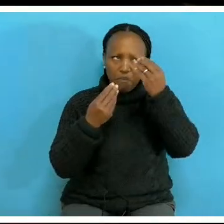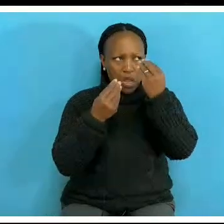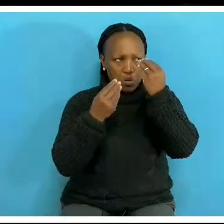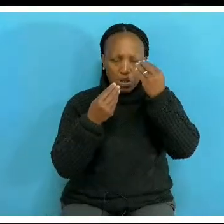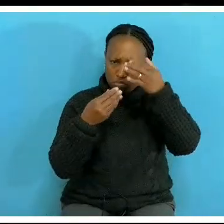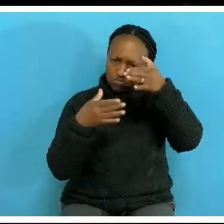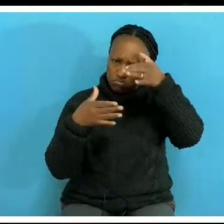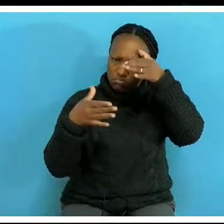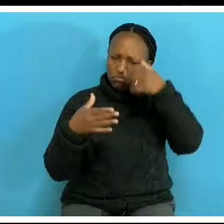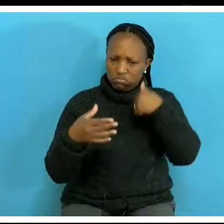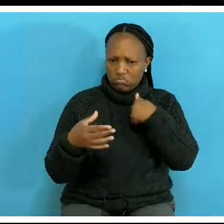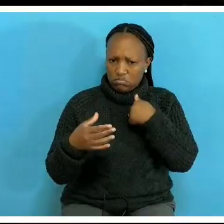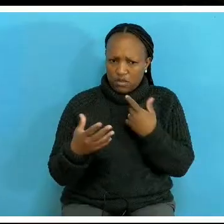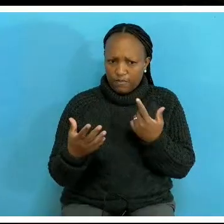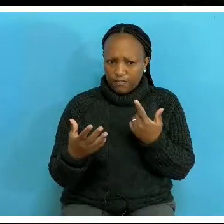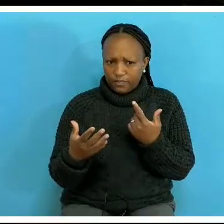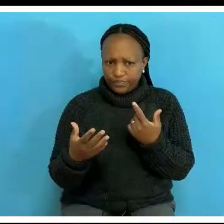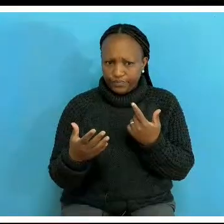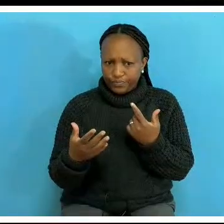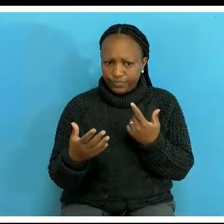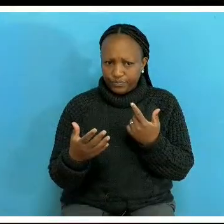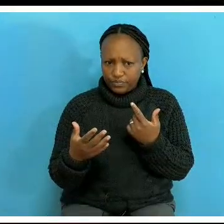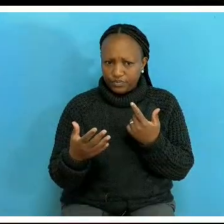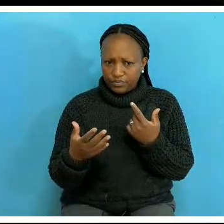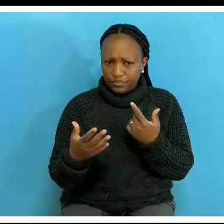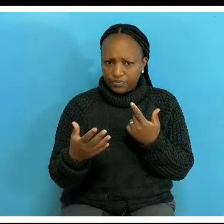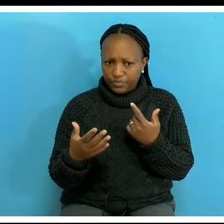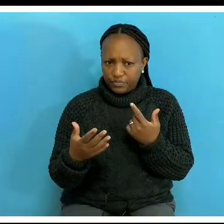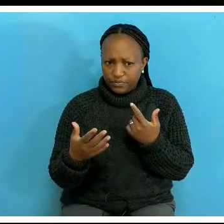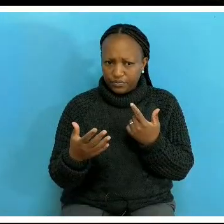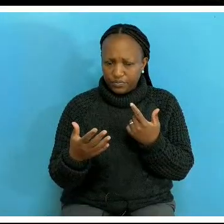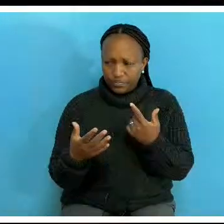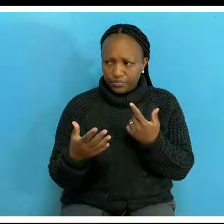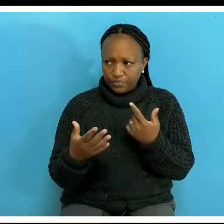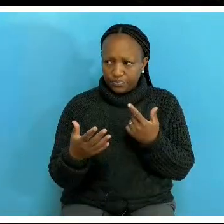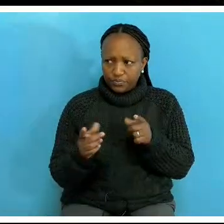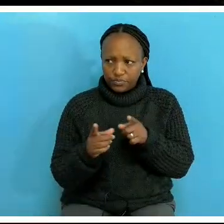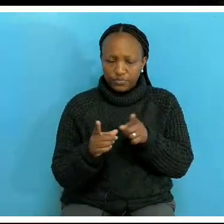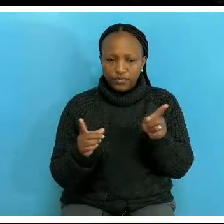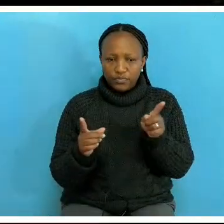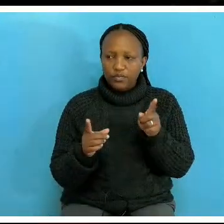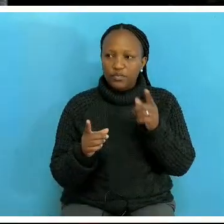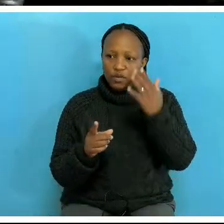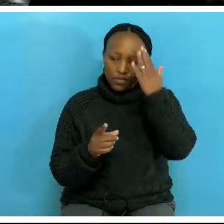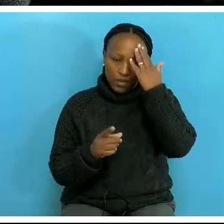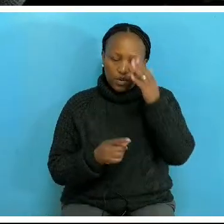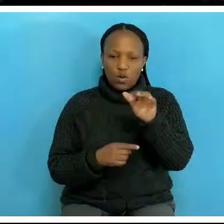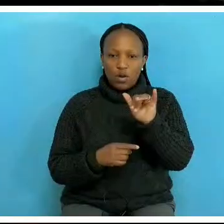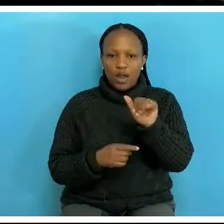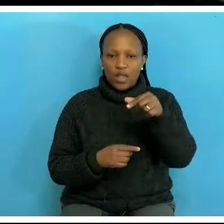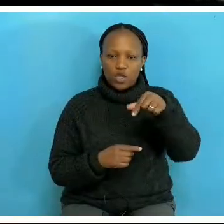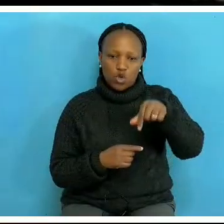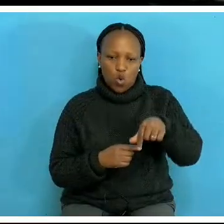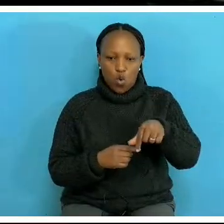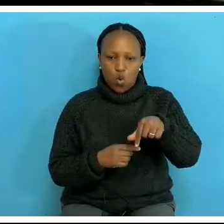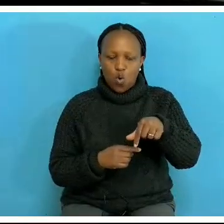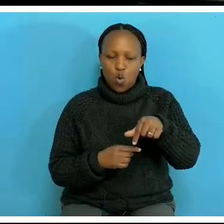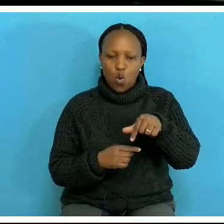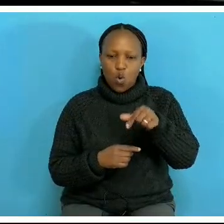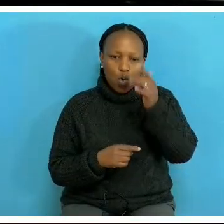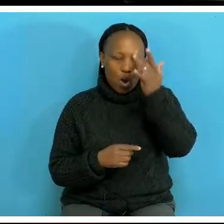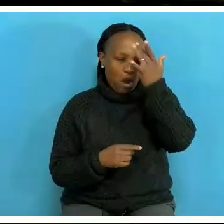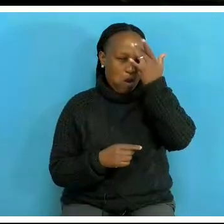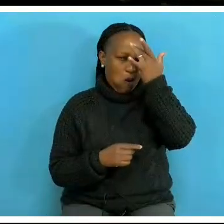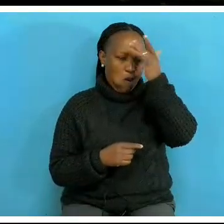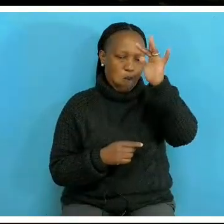this, my IQ, ek is nie so, julle weet wat is IQ, in Afrikaans is het intelligentie